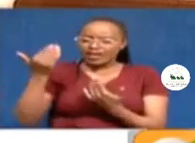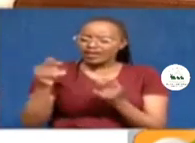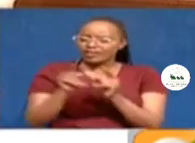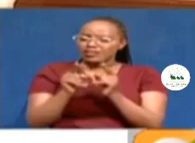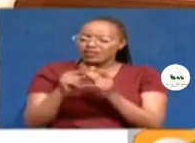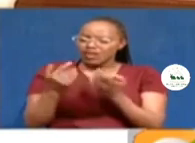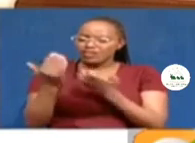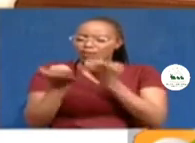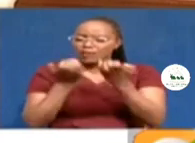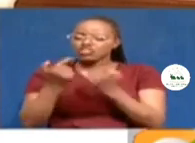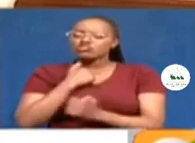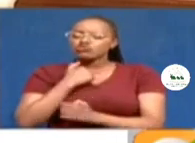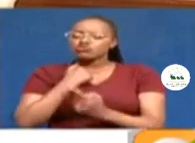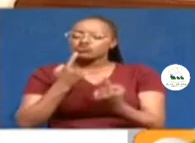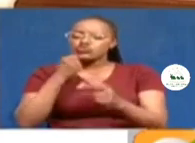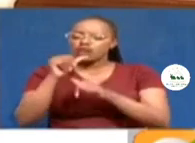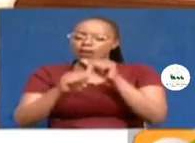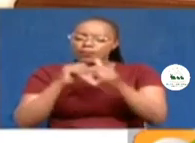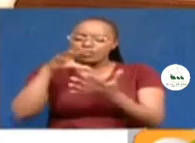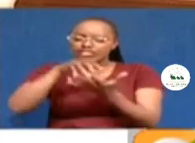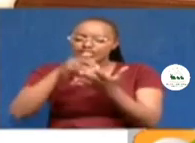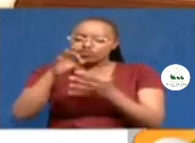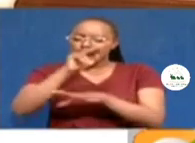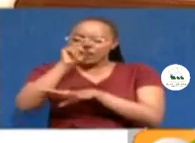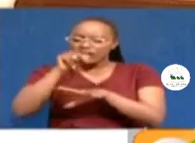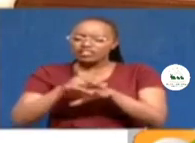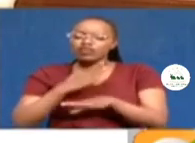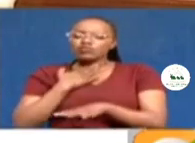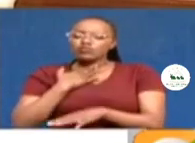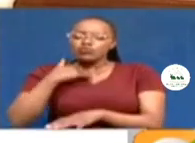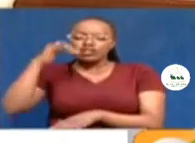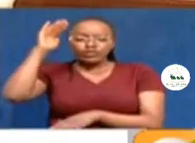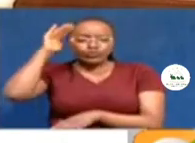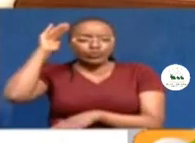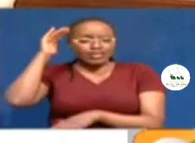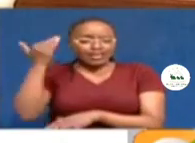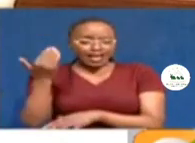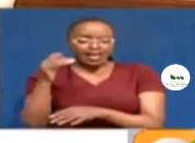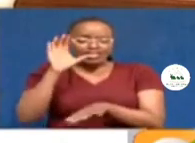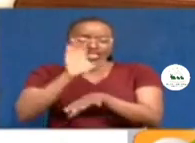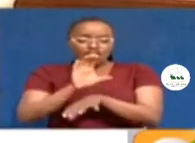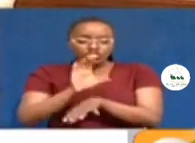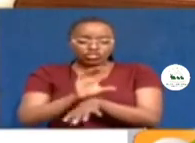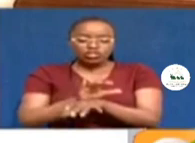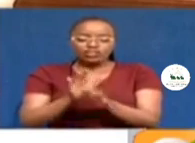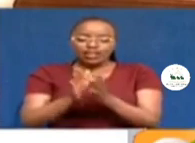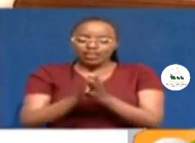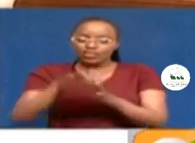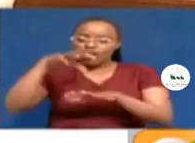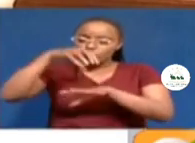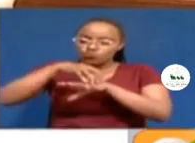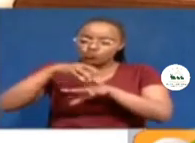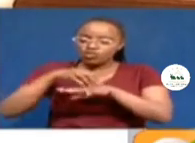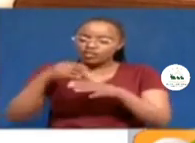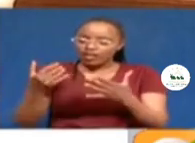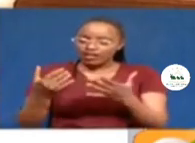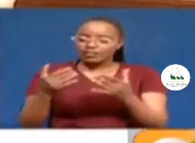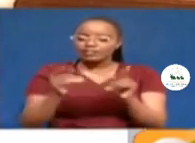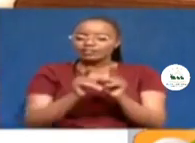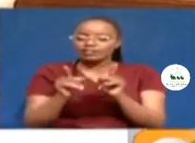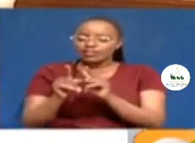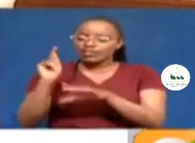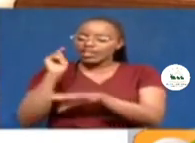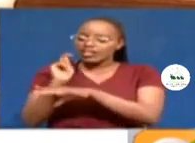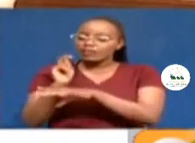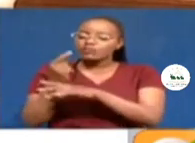trade unions talking about the state of the nation. I want to hear the churches and the mosques and